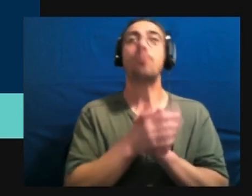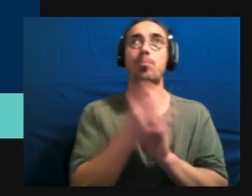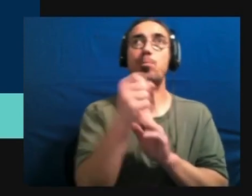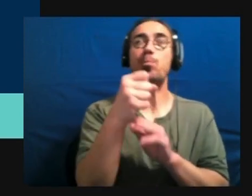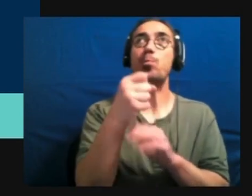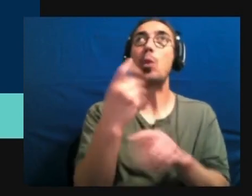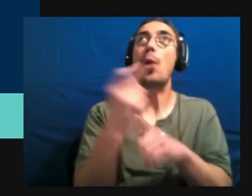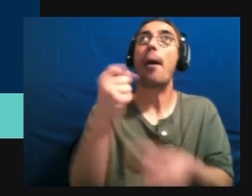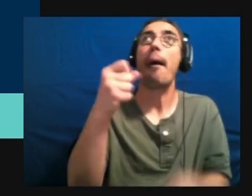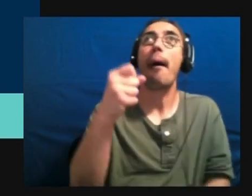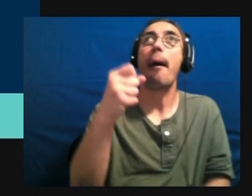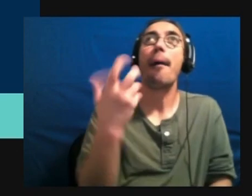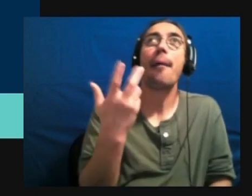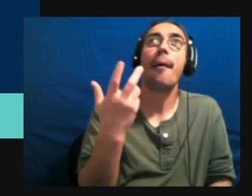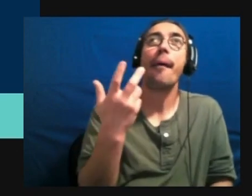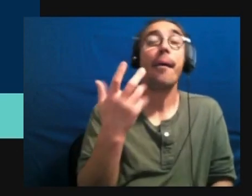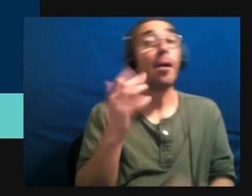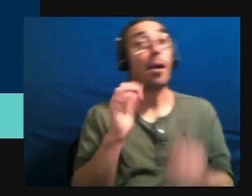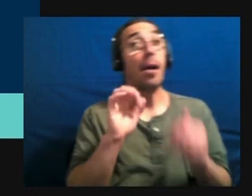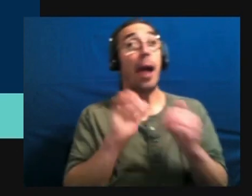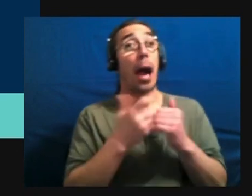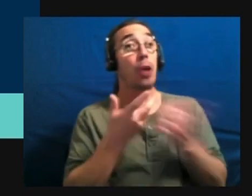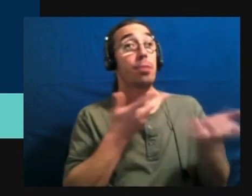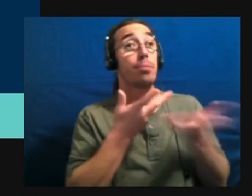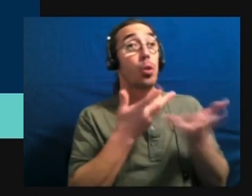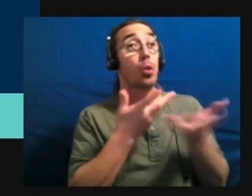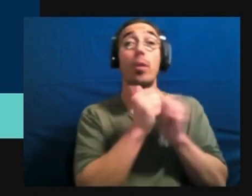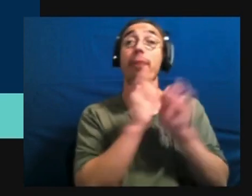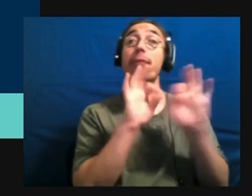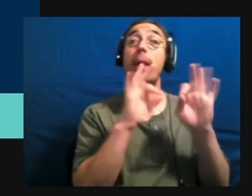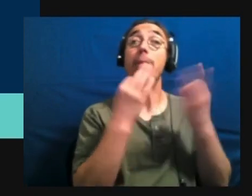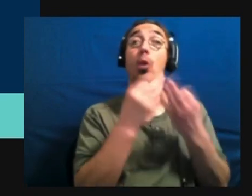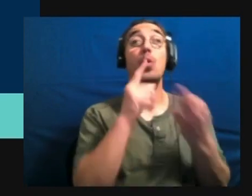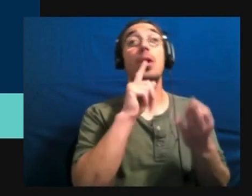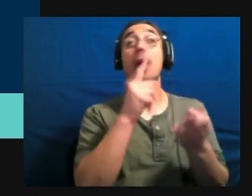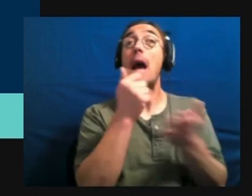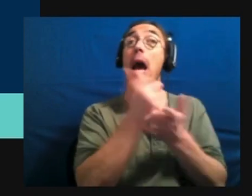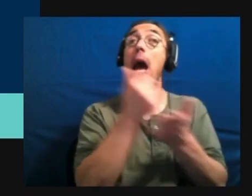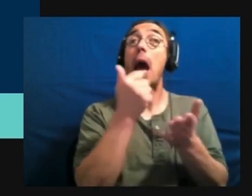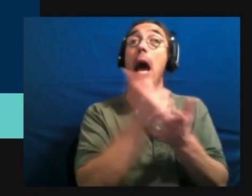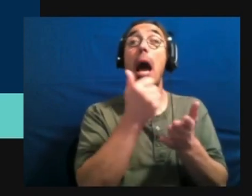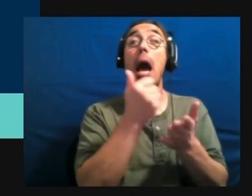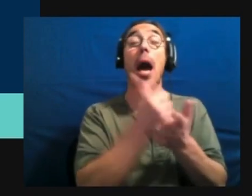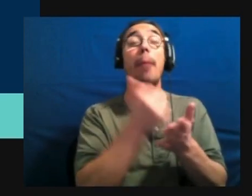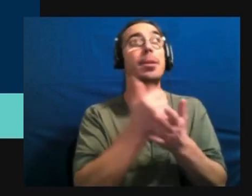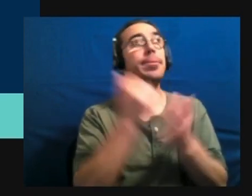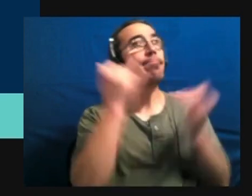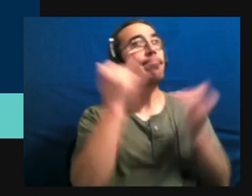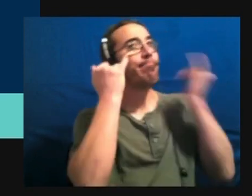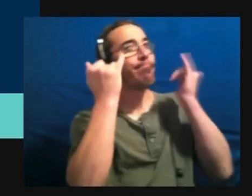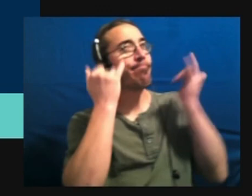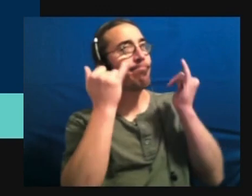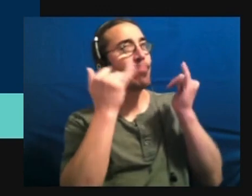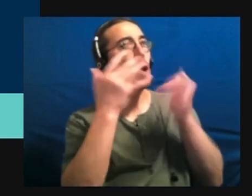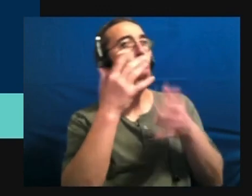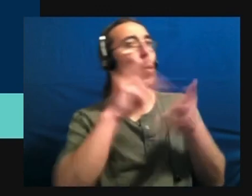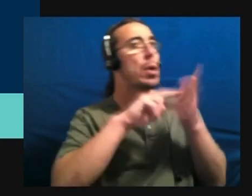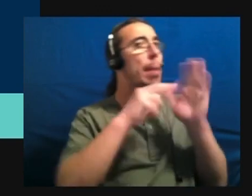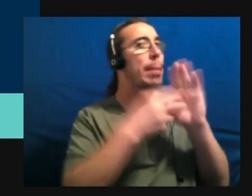way to talk to families is really helping them reframe this idea of what autism is and what it